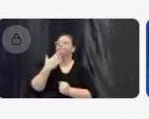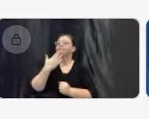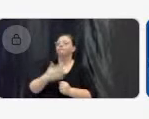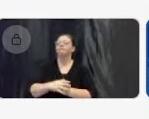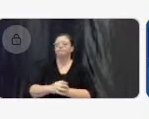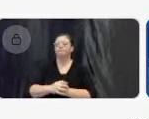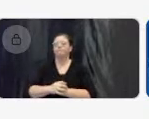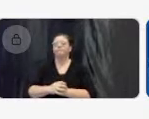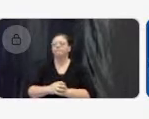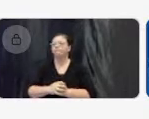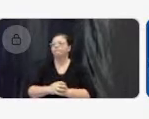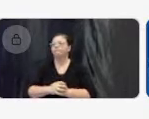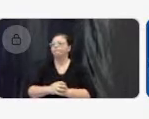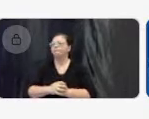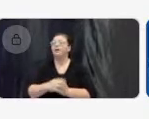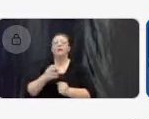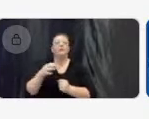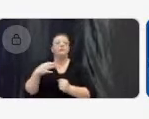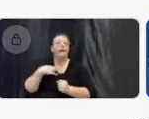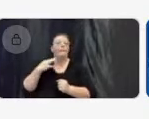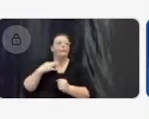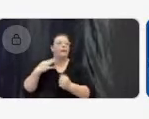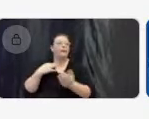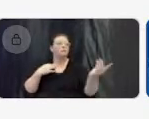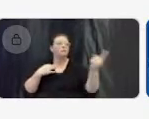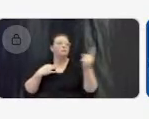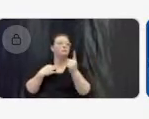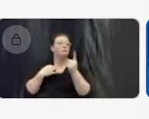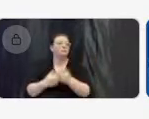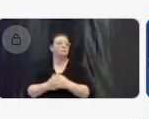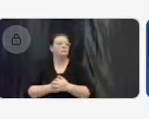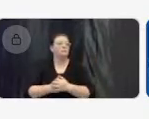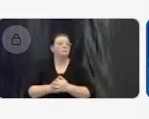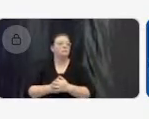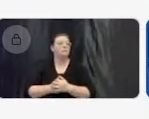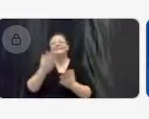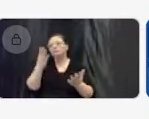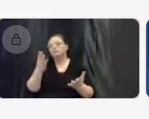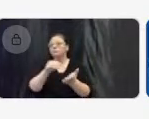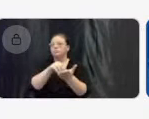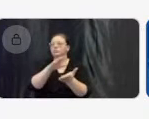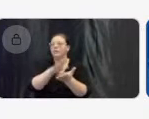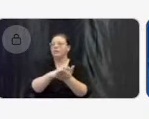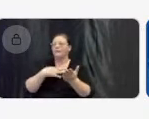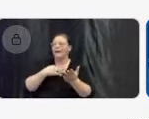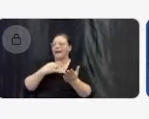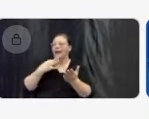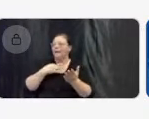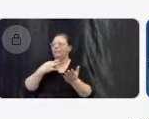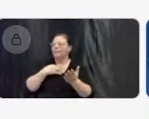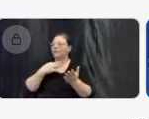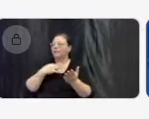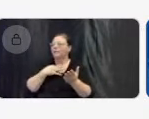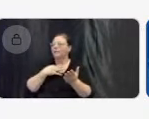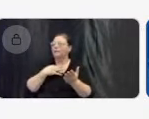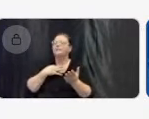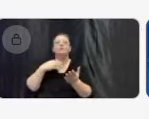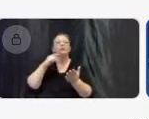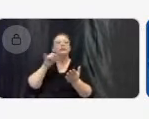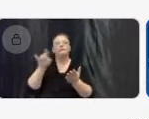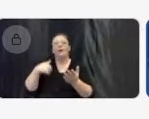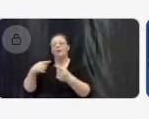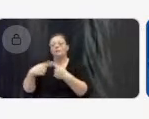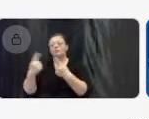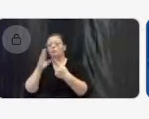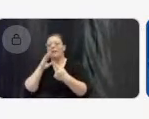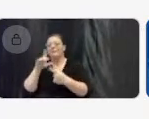Okay, would the applicant please come up, please? And just for notation, the applicant as well as the opposition will have 20